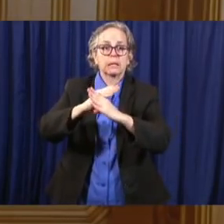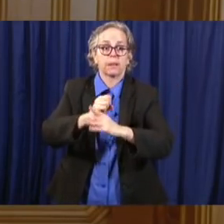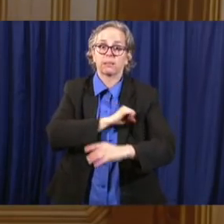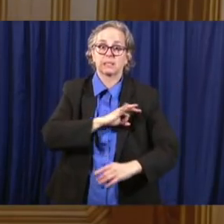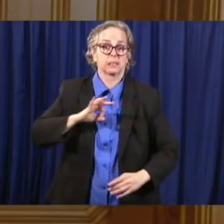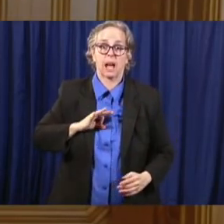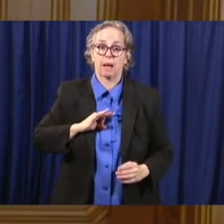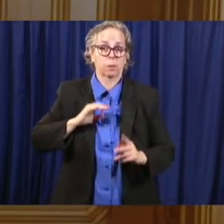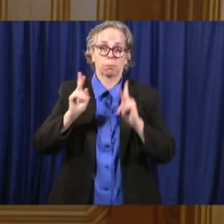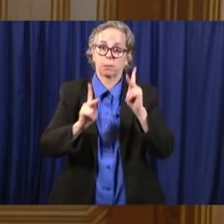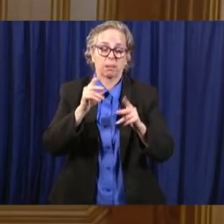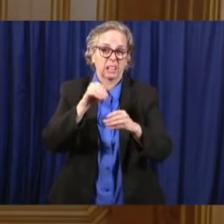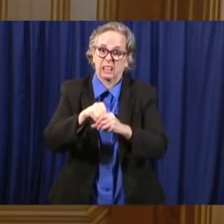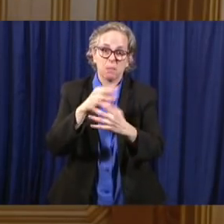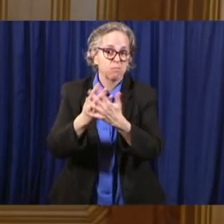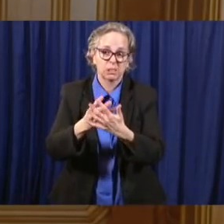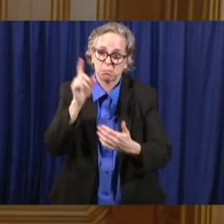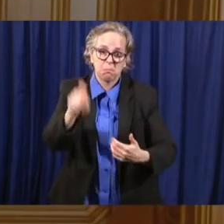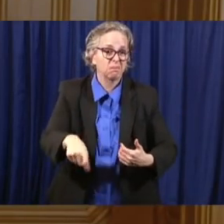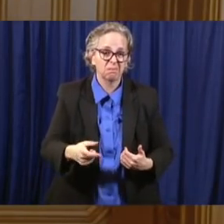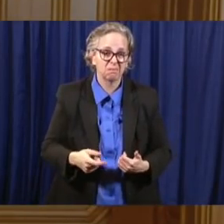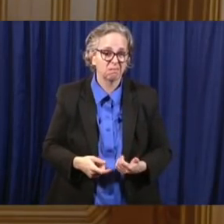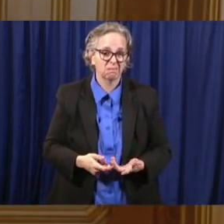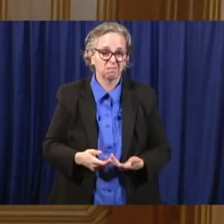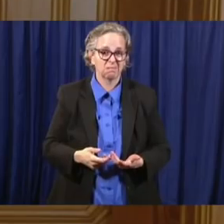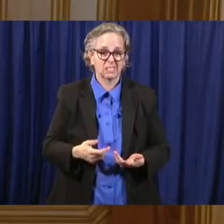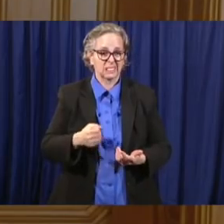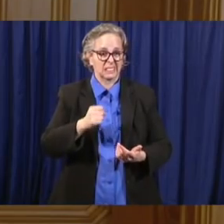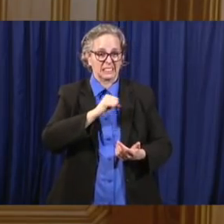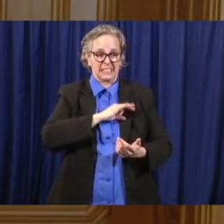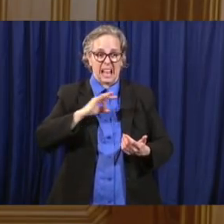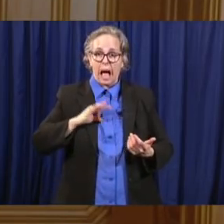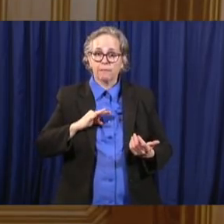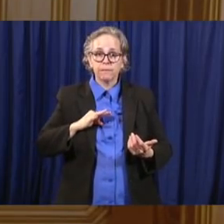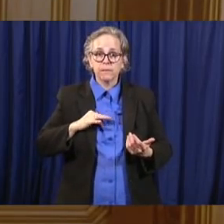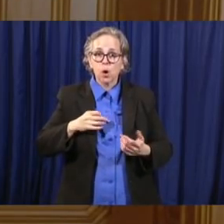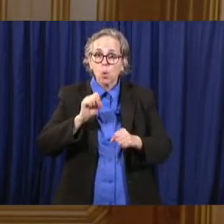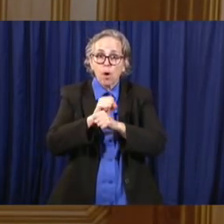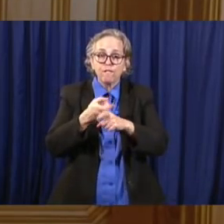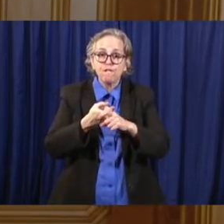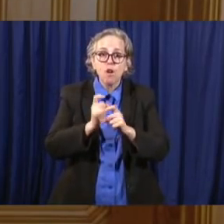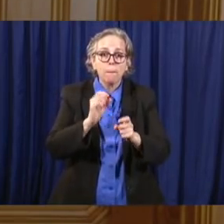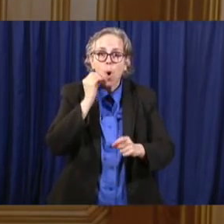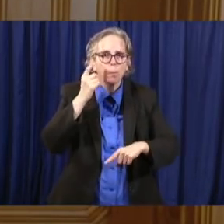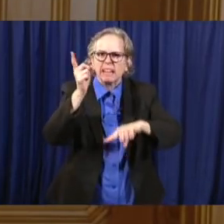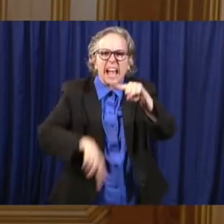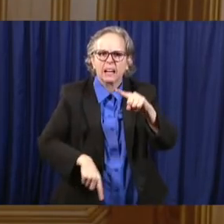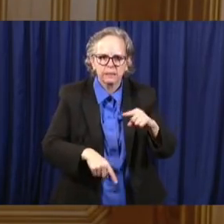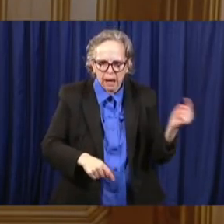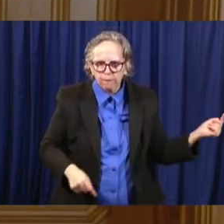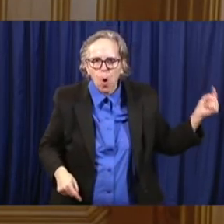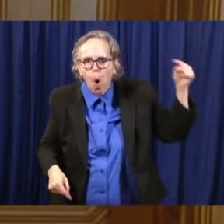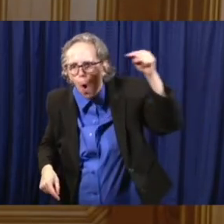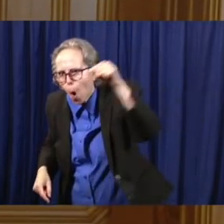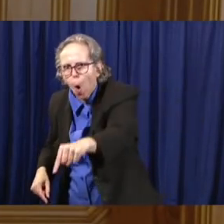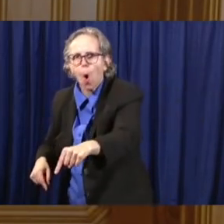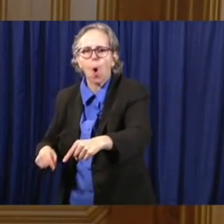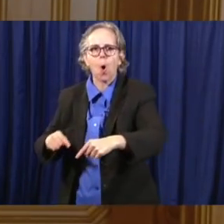The vast majority of them cannot work from home. We need them. We appreciate them very, very